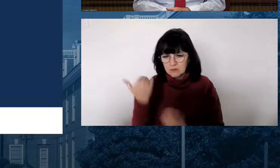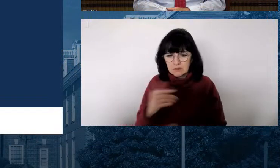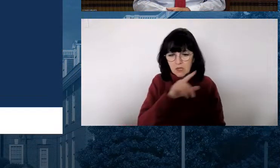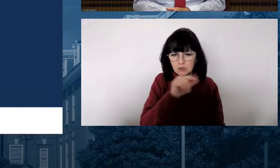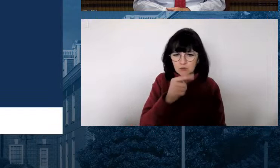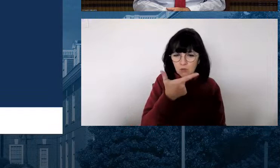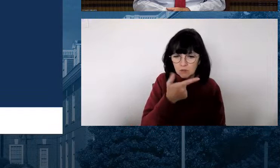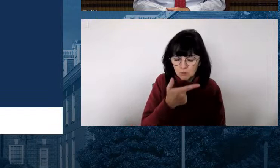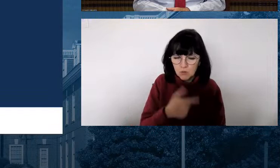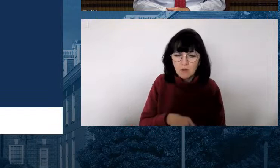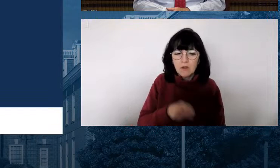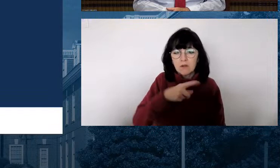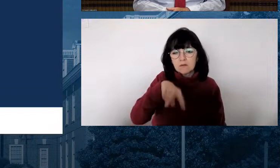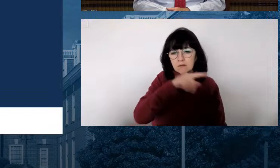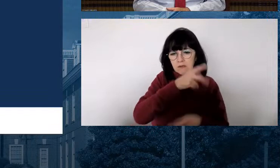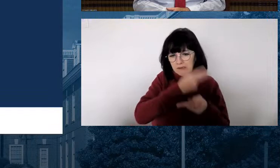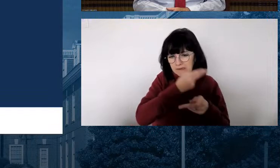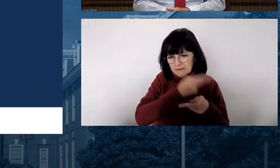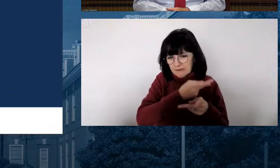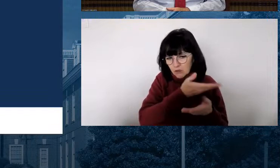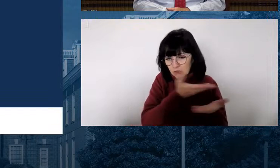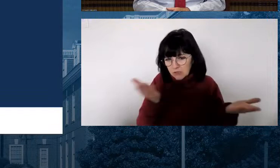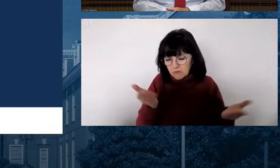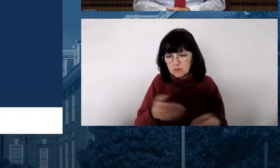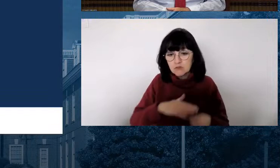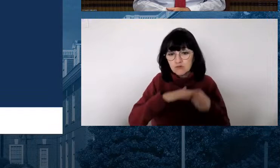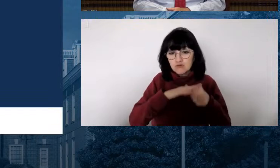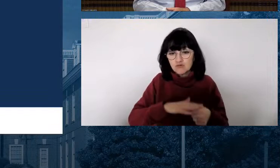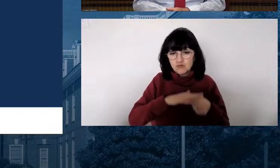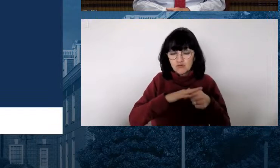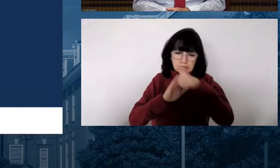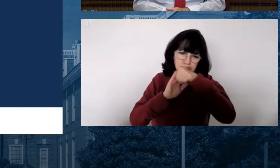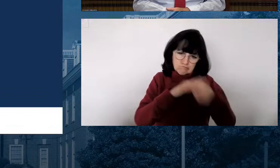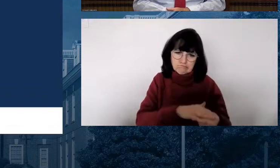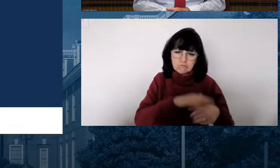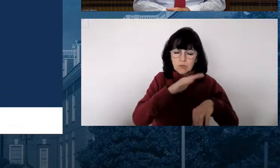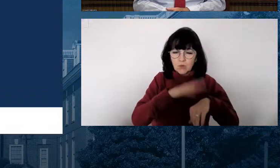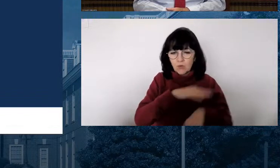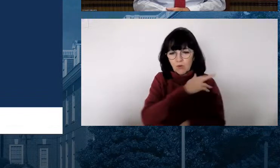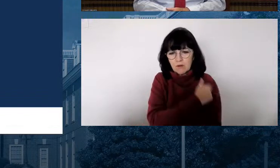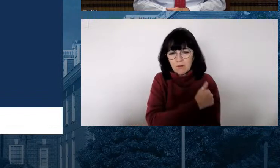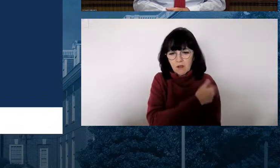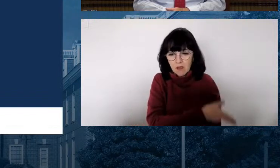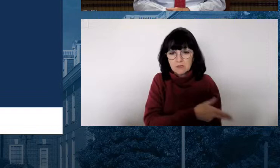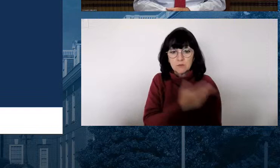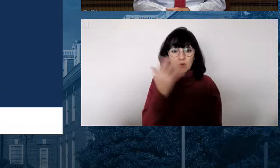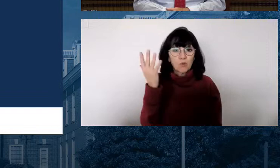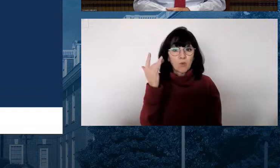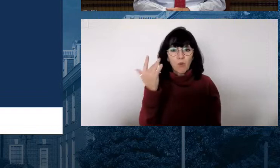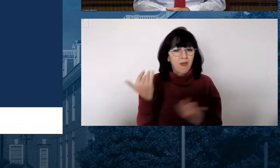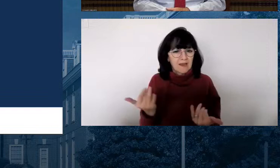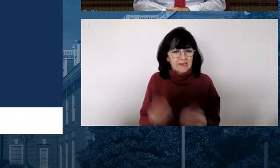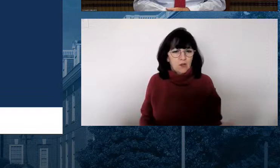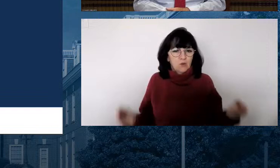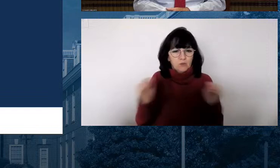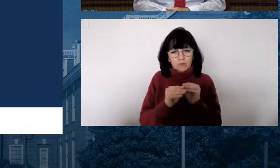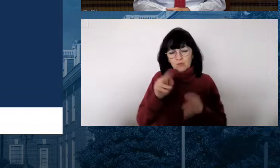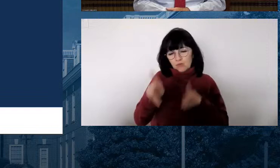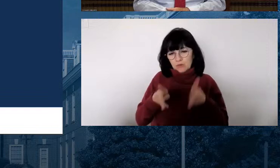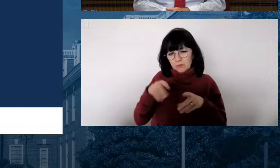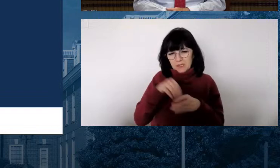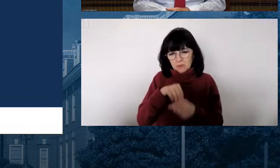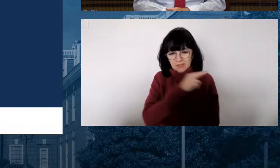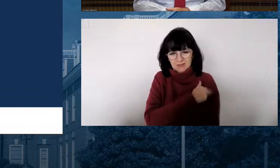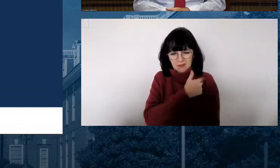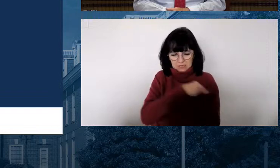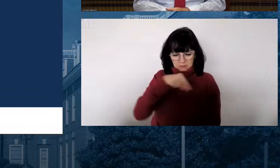putting on our hospitals. And we'll walk through some of those slides simply because there are more people in the hospitals this